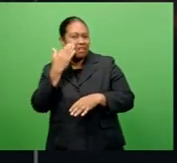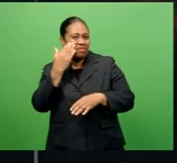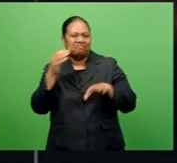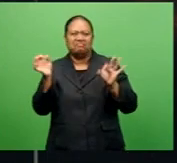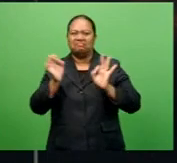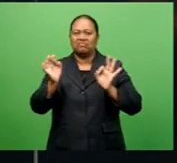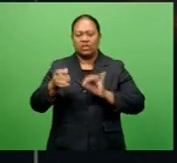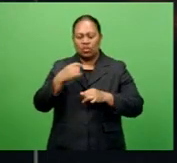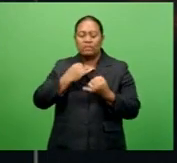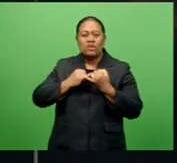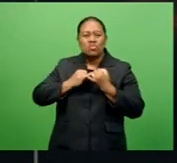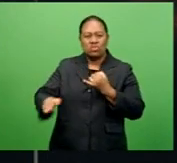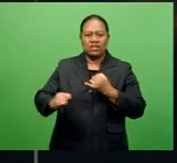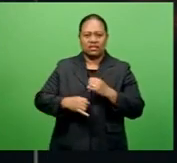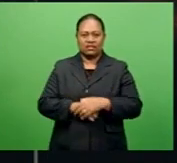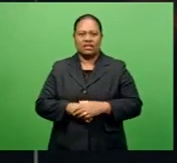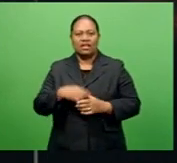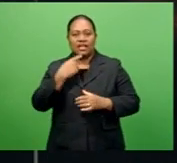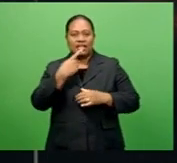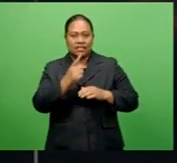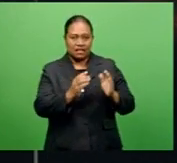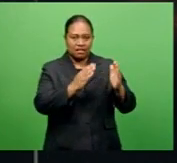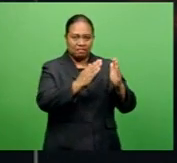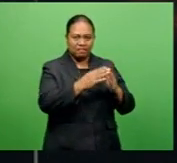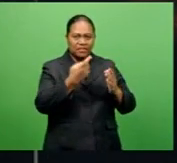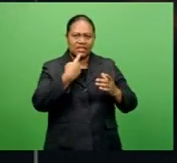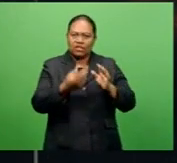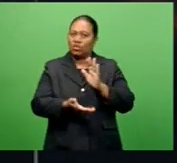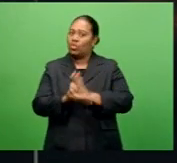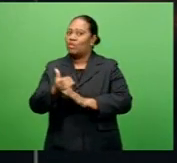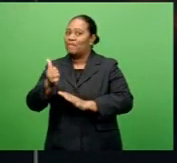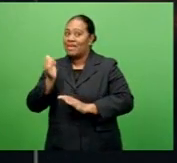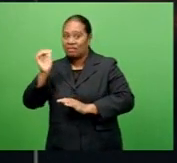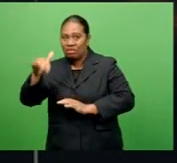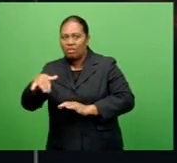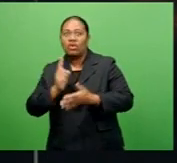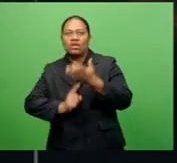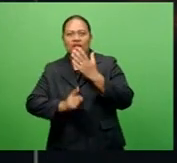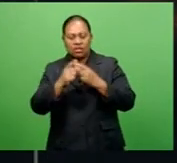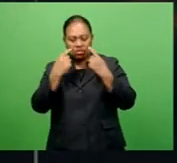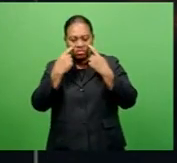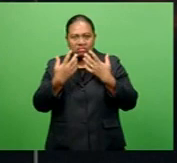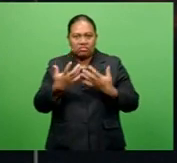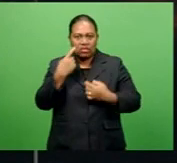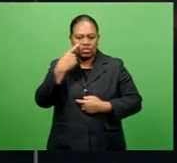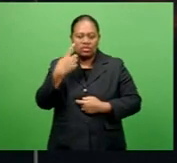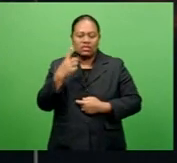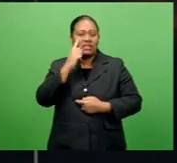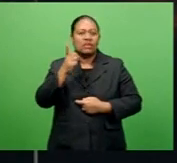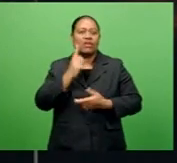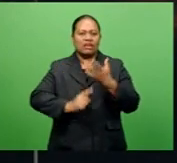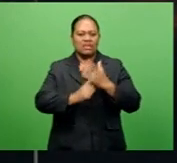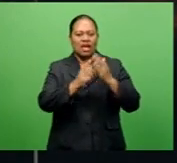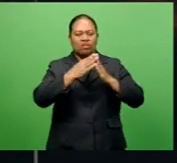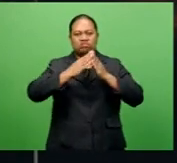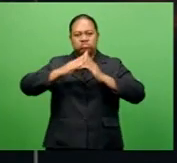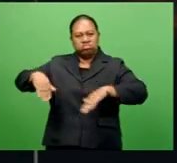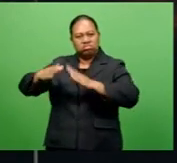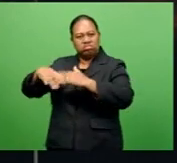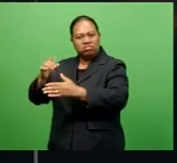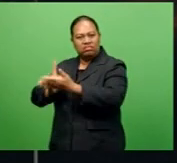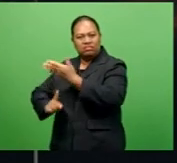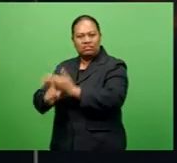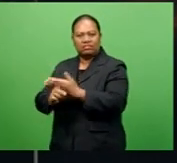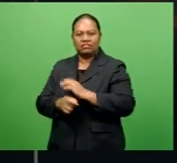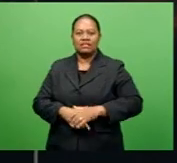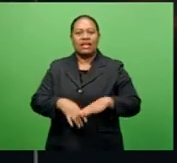of the winds. Residents say they returned home only to see damages to their houses and household items. The